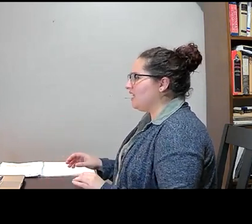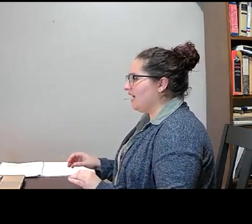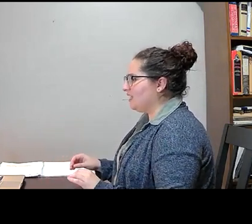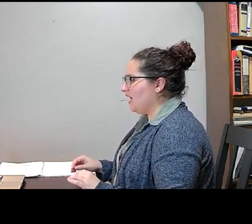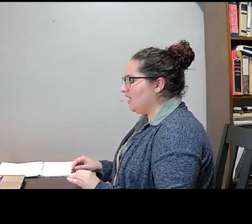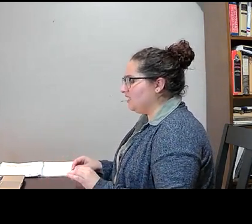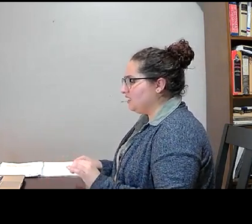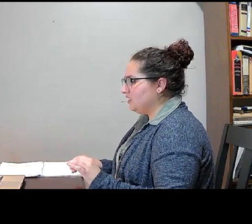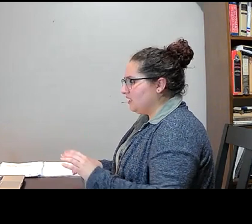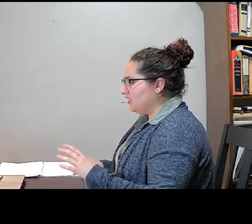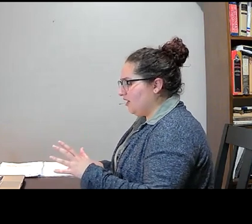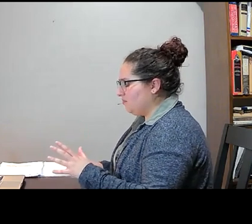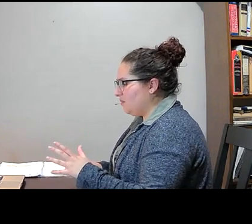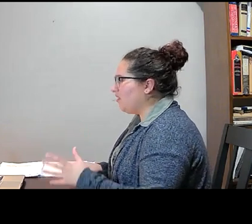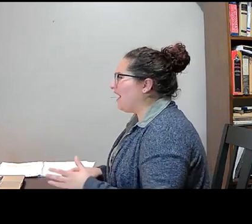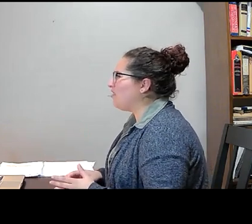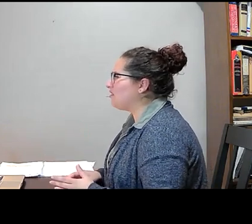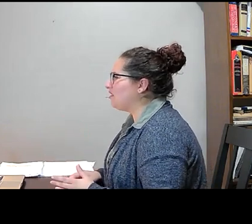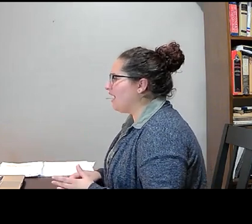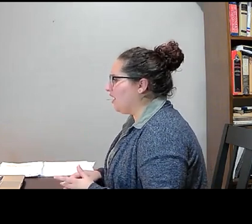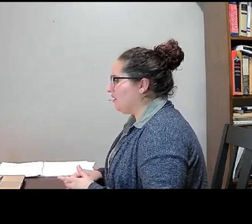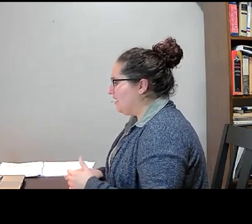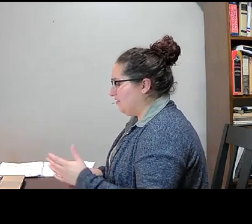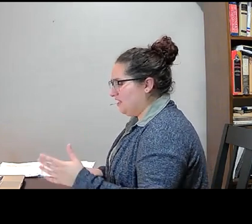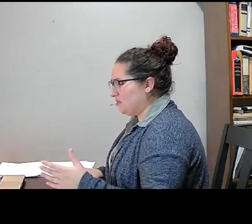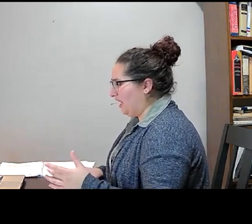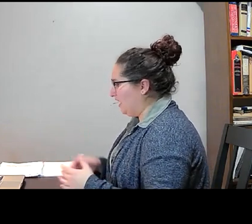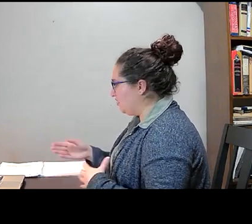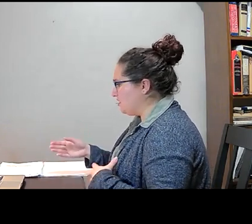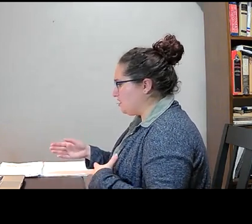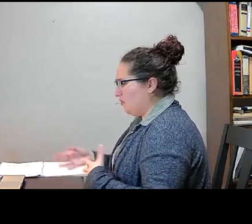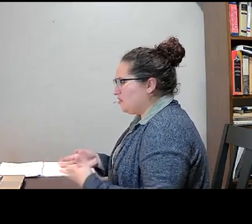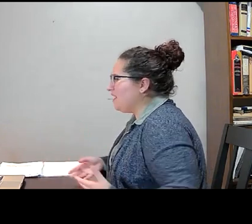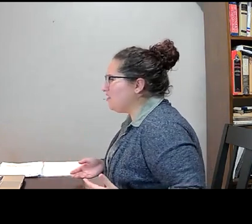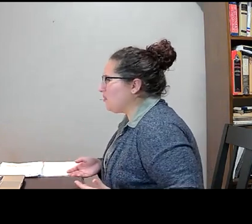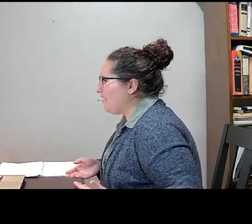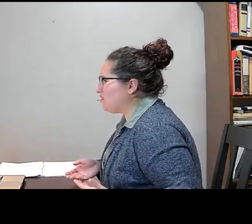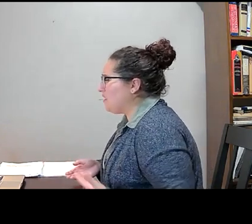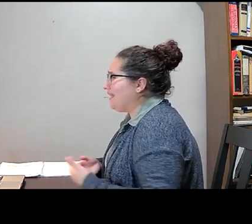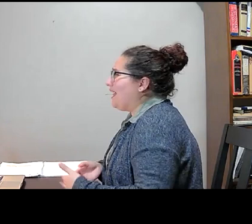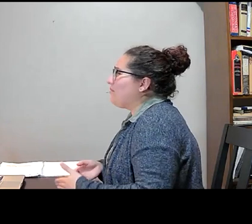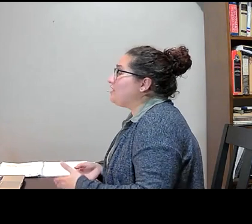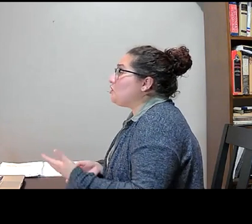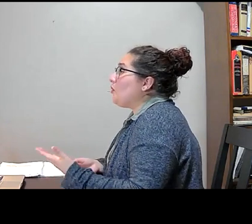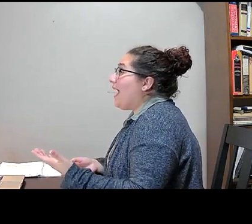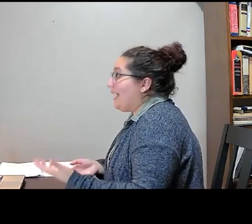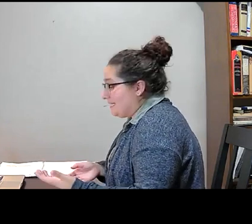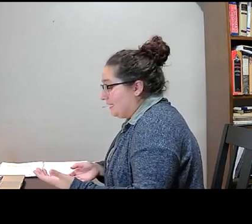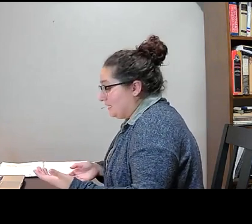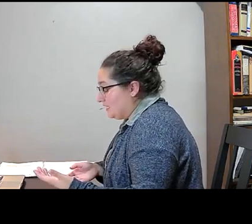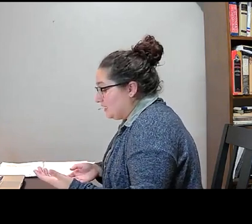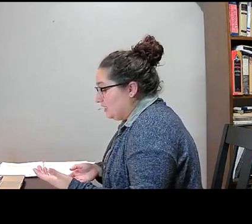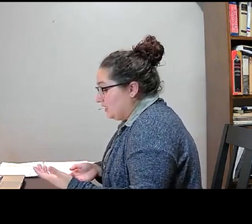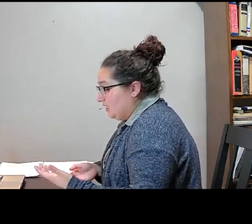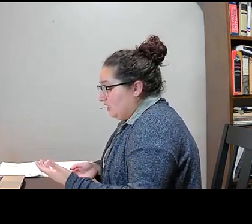not like that. People are healthier now. Everything's organic. No one smokes. No one even drives to work. And that means no